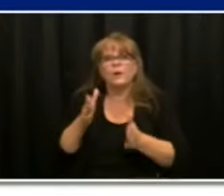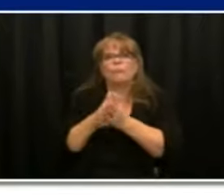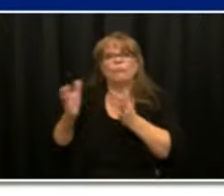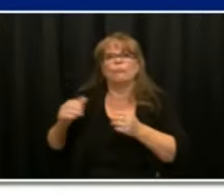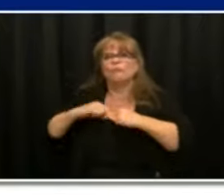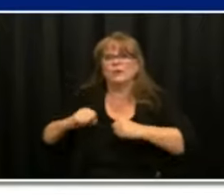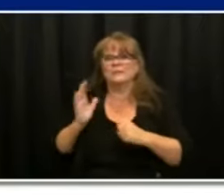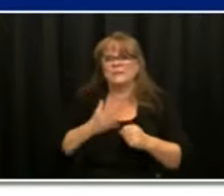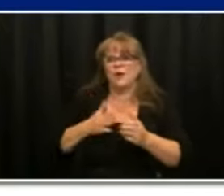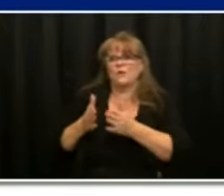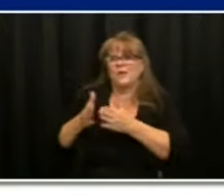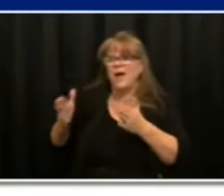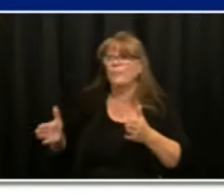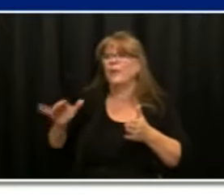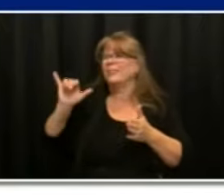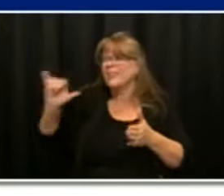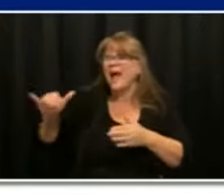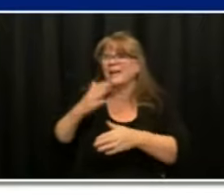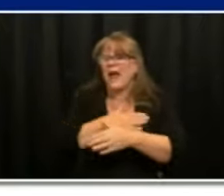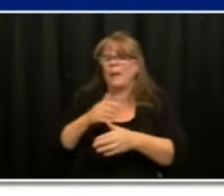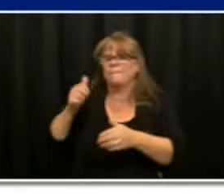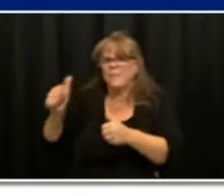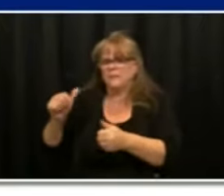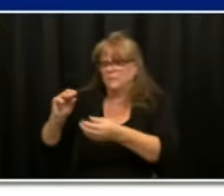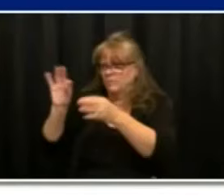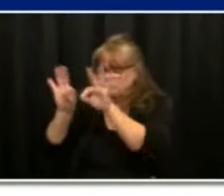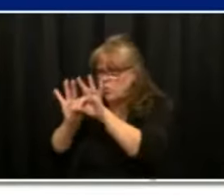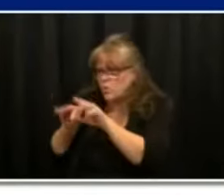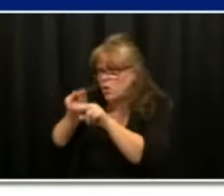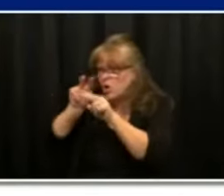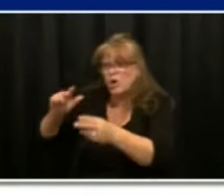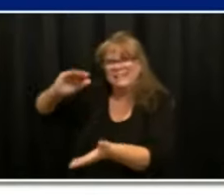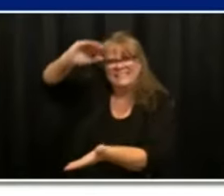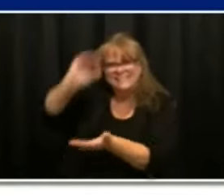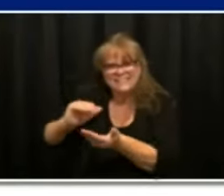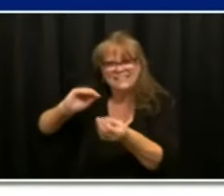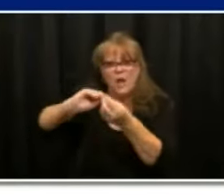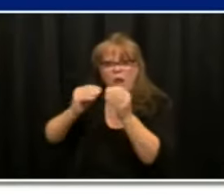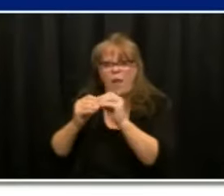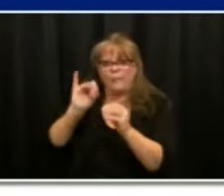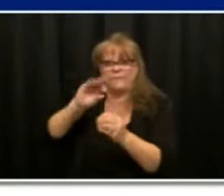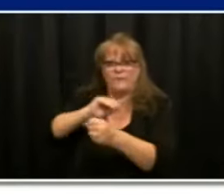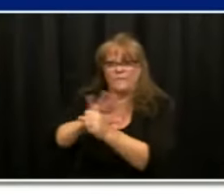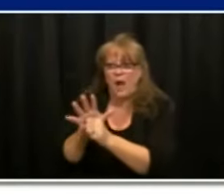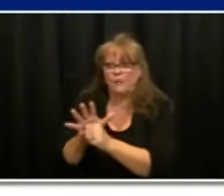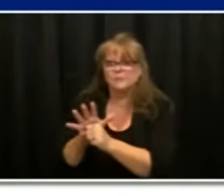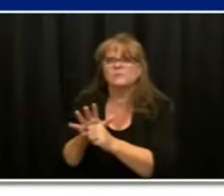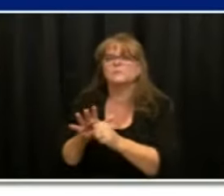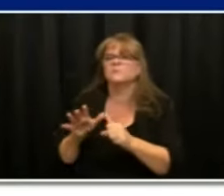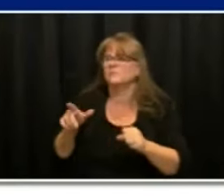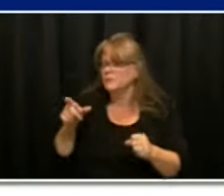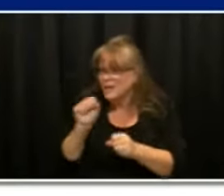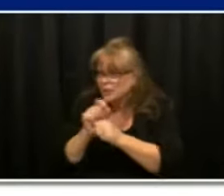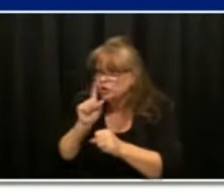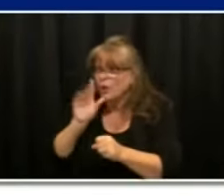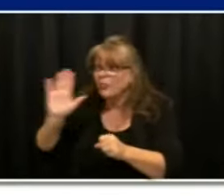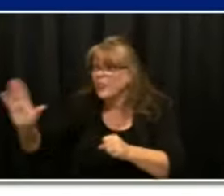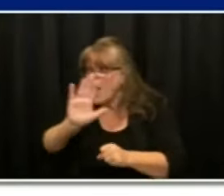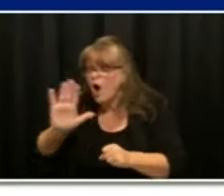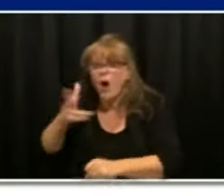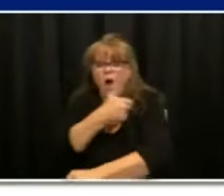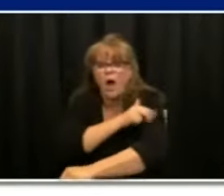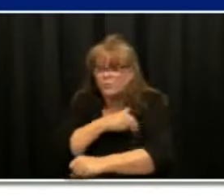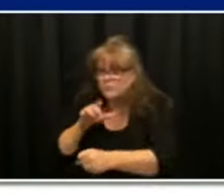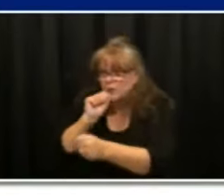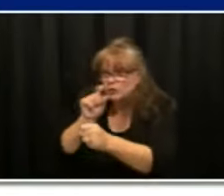it also needs stable hospitalizations, enough hospital capacity to handle 20% surge in admissions, a 2-week